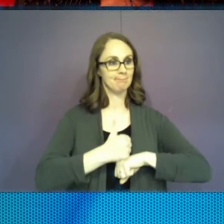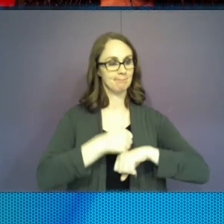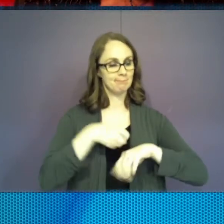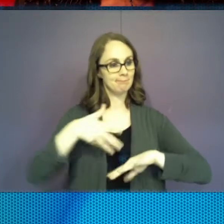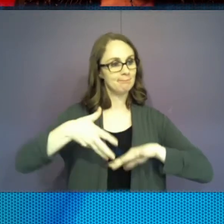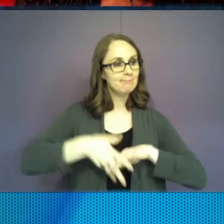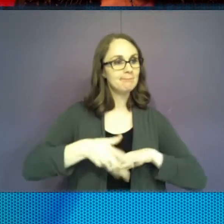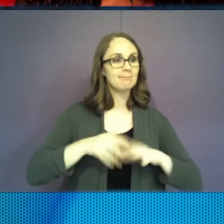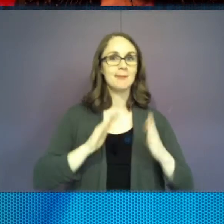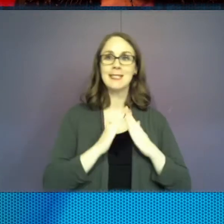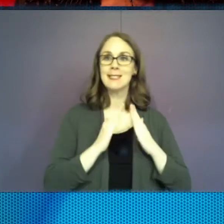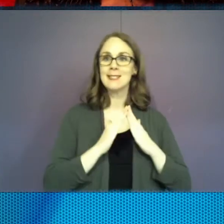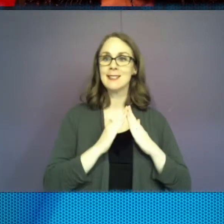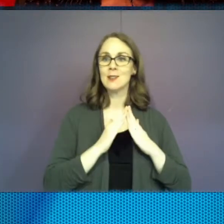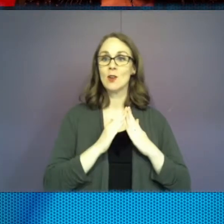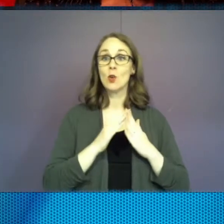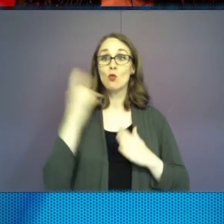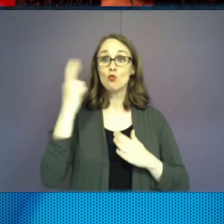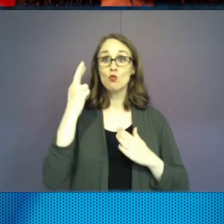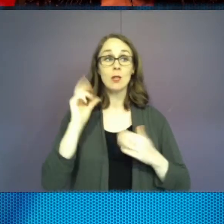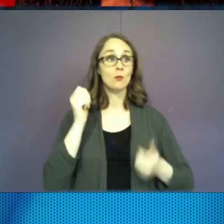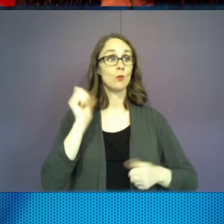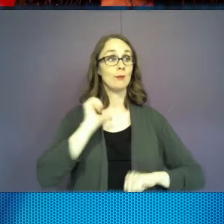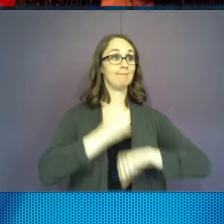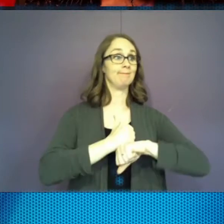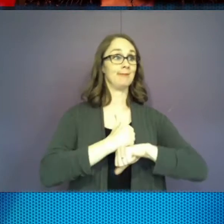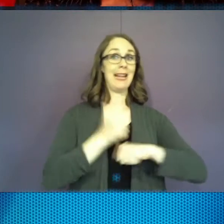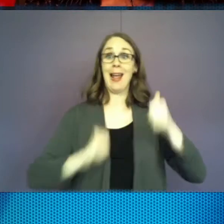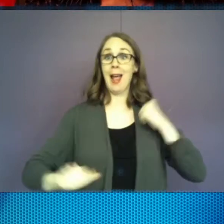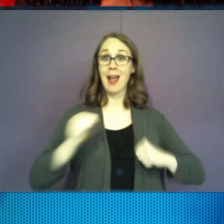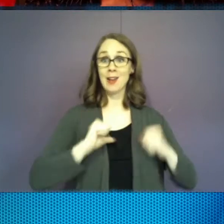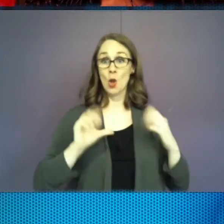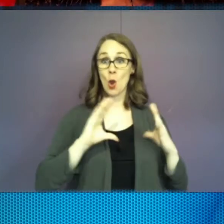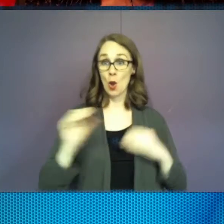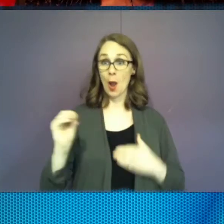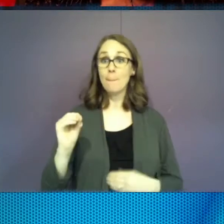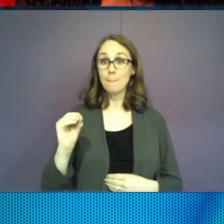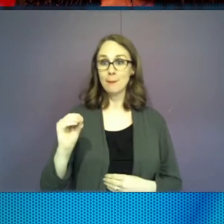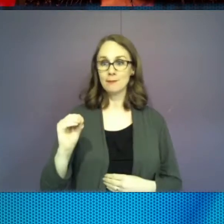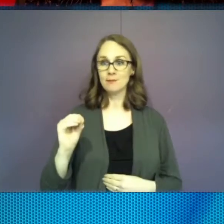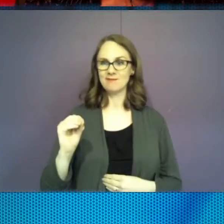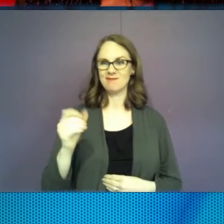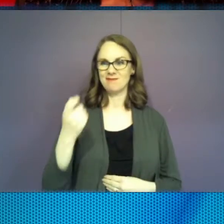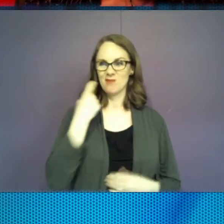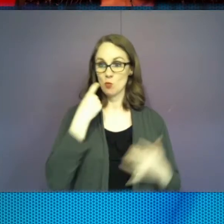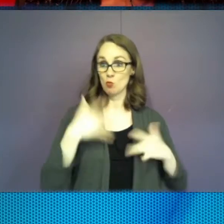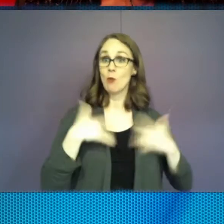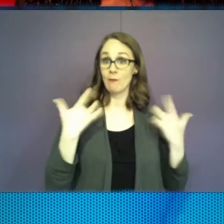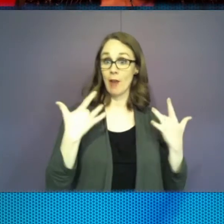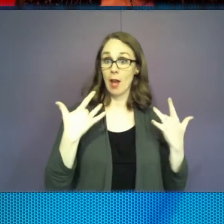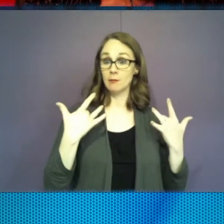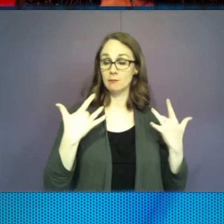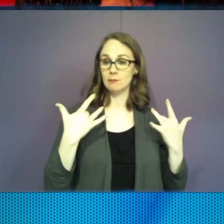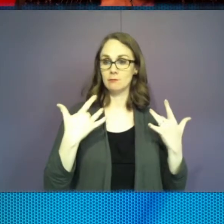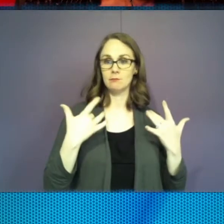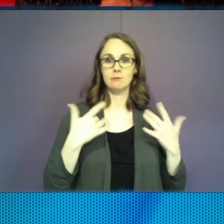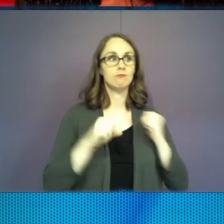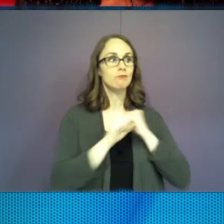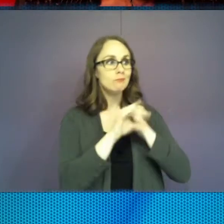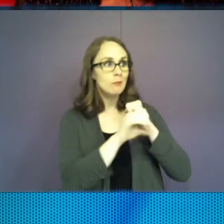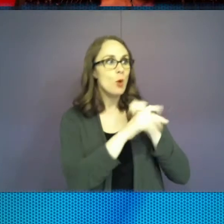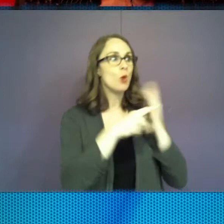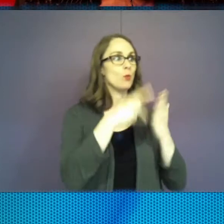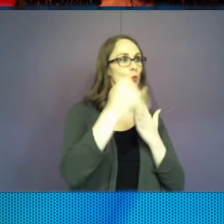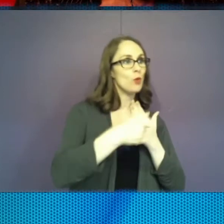creating a entertainment company that the name is Risa Events. Work with events, marketing projects,